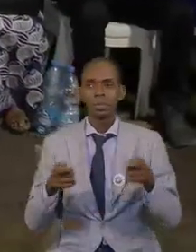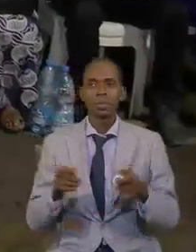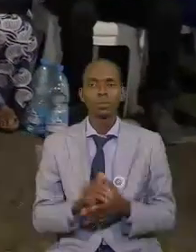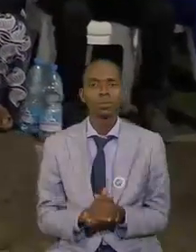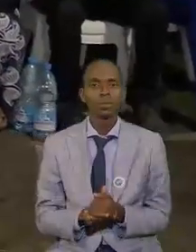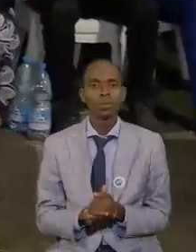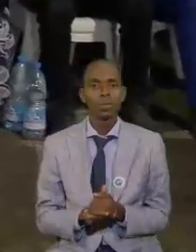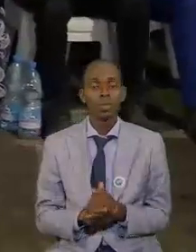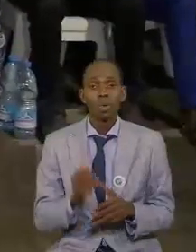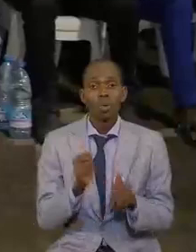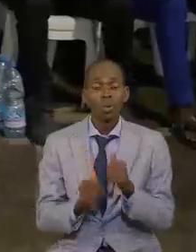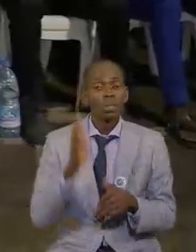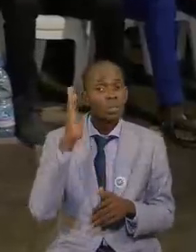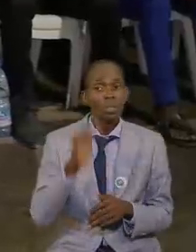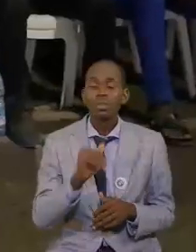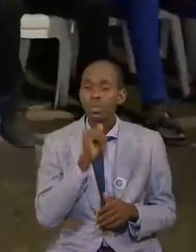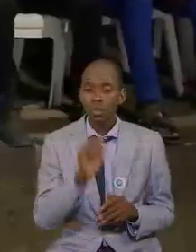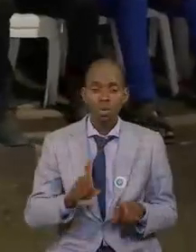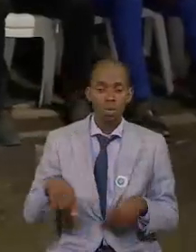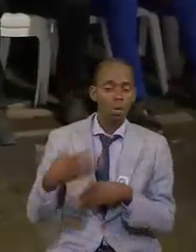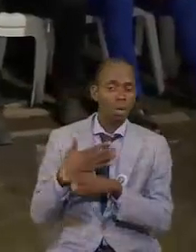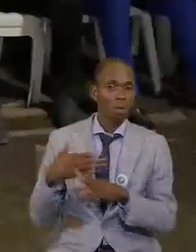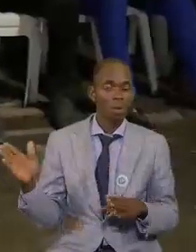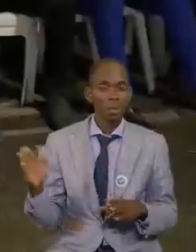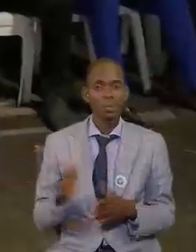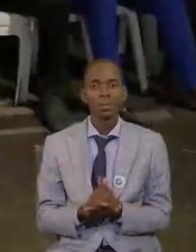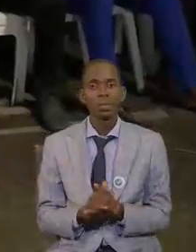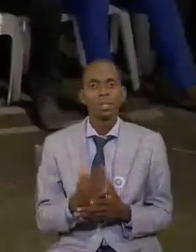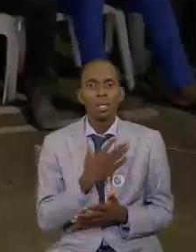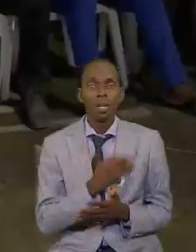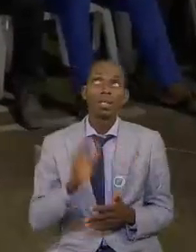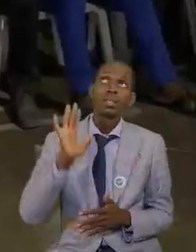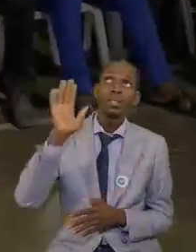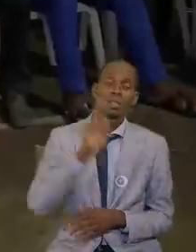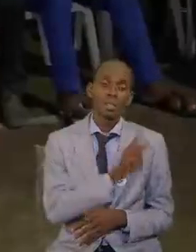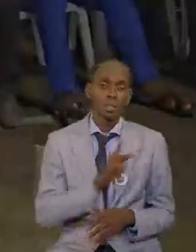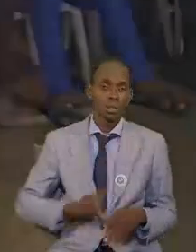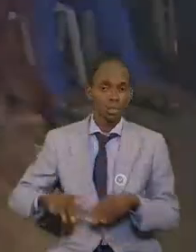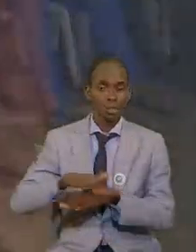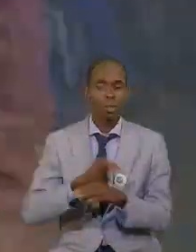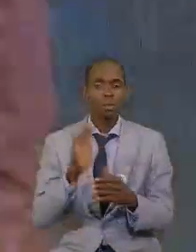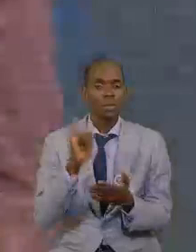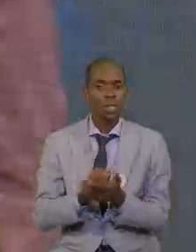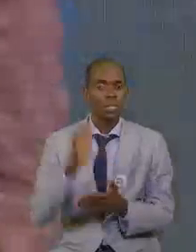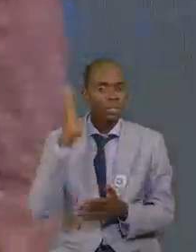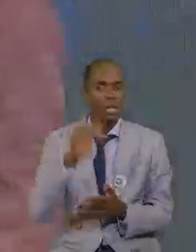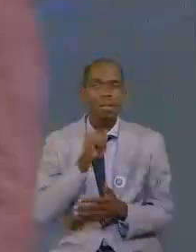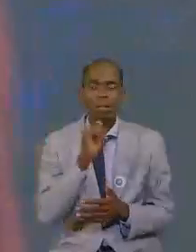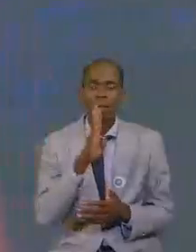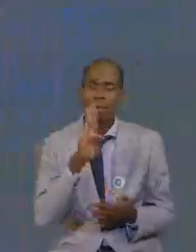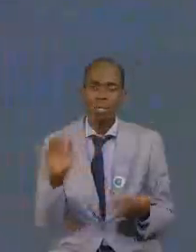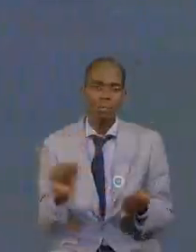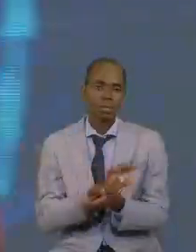which shall not pass away, and his kingdom that we shall not be destroyed.